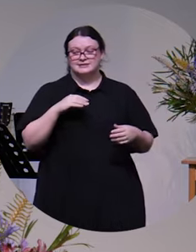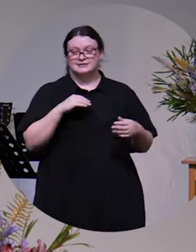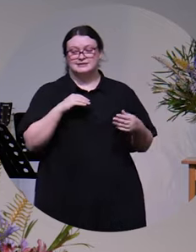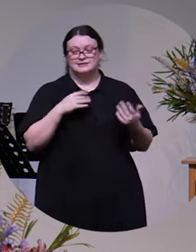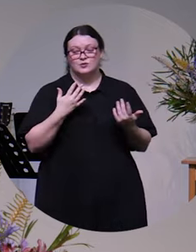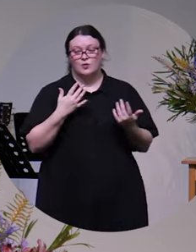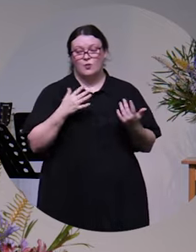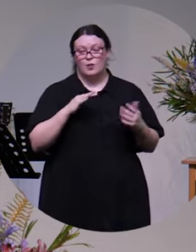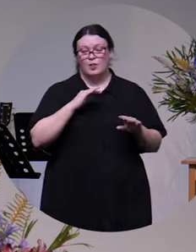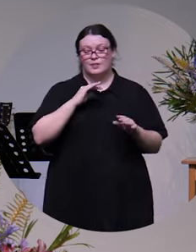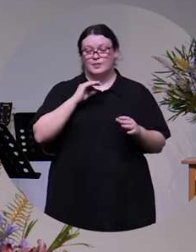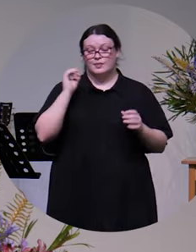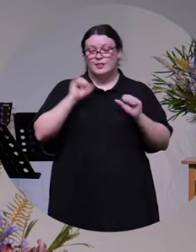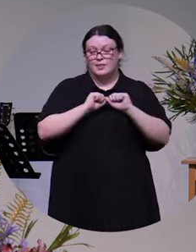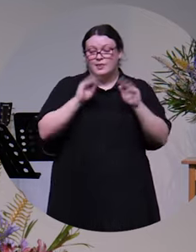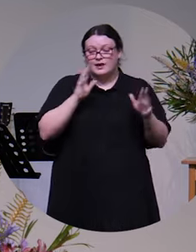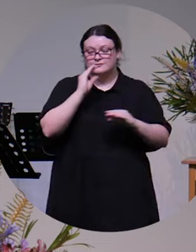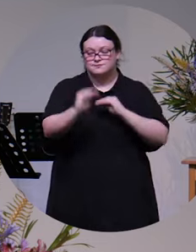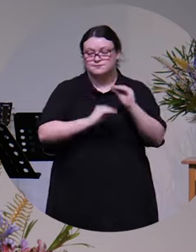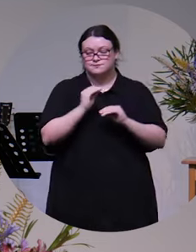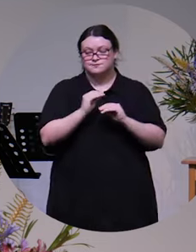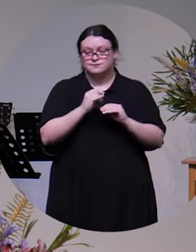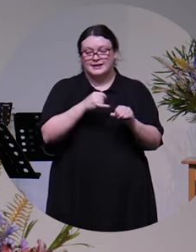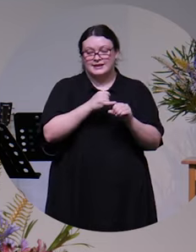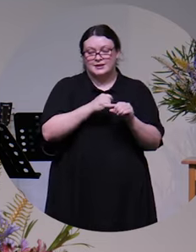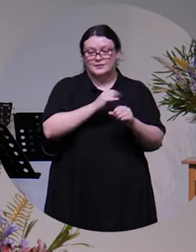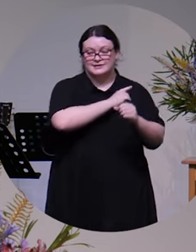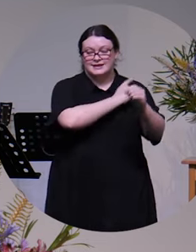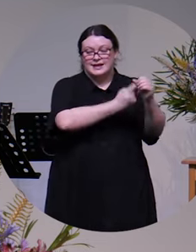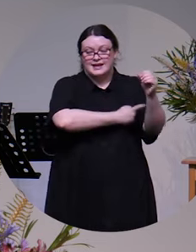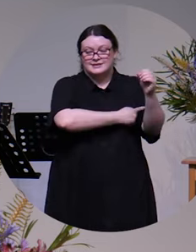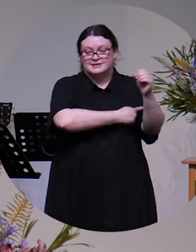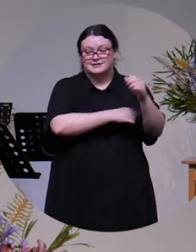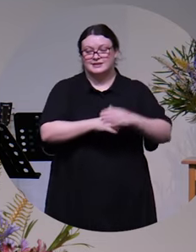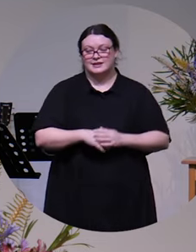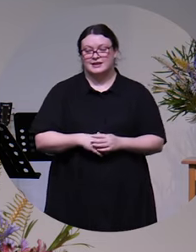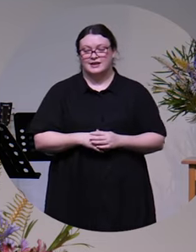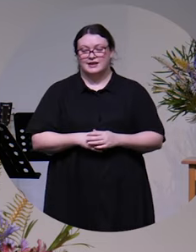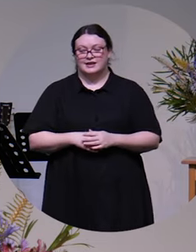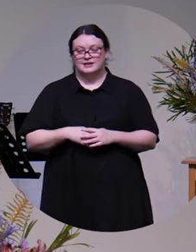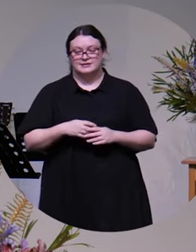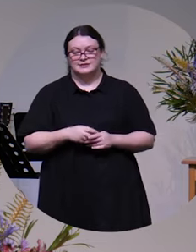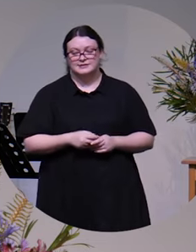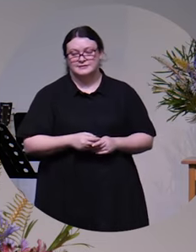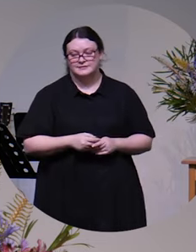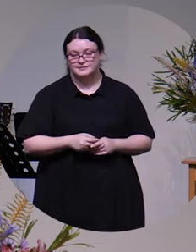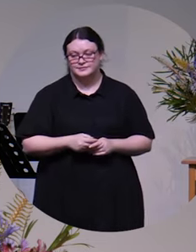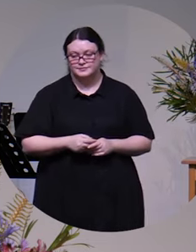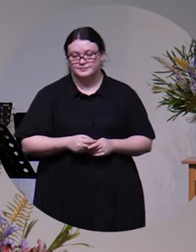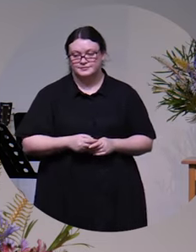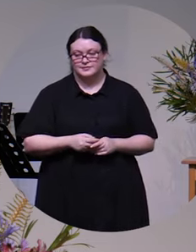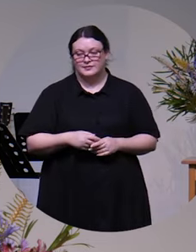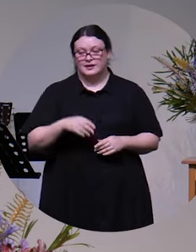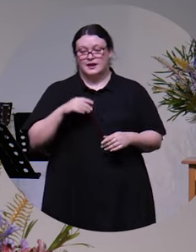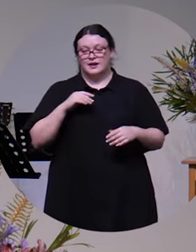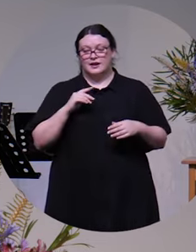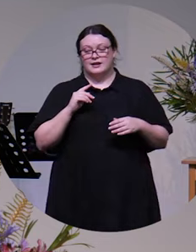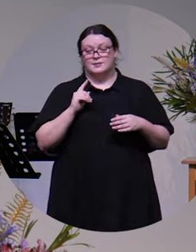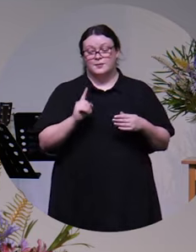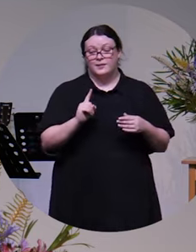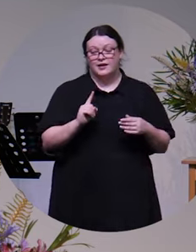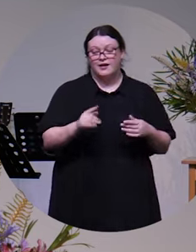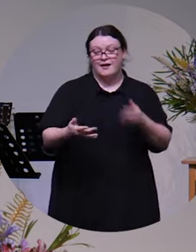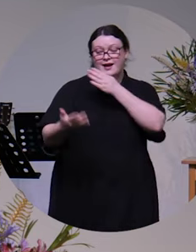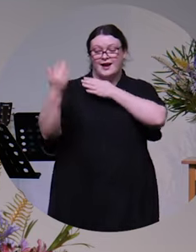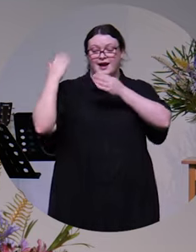sense that all of these things had been created, and that they had been created by God. Let's revisit that first verse